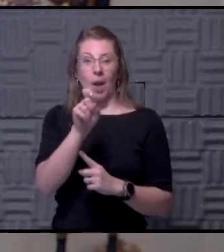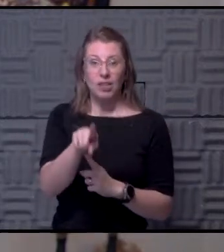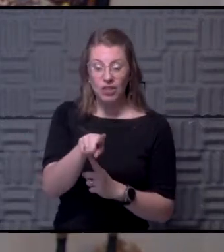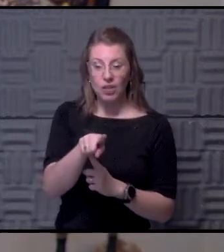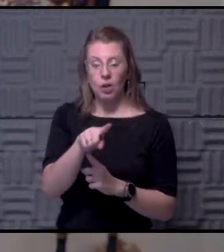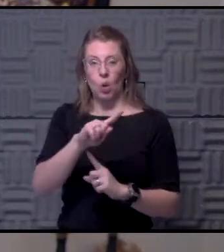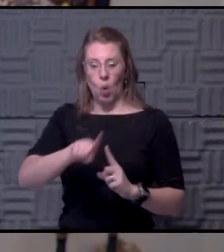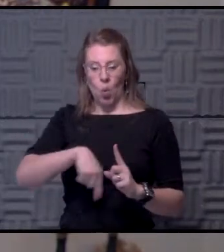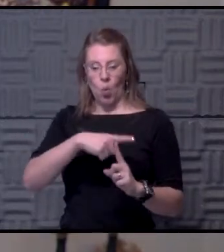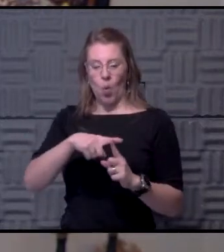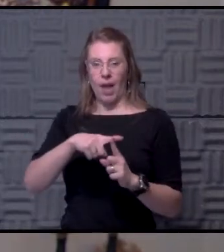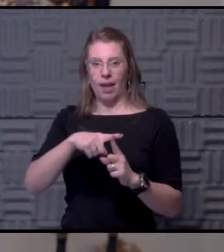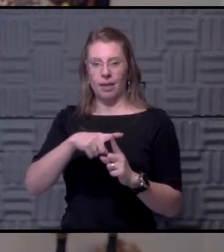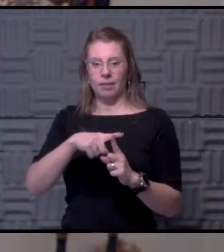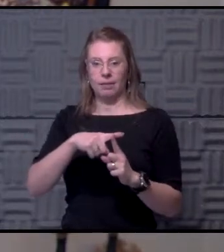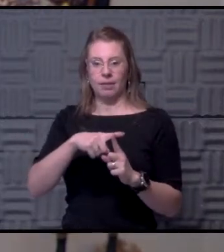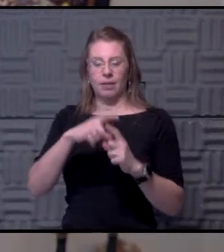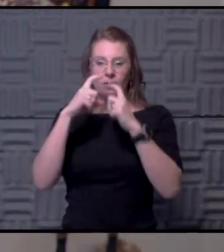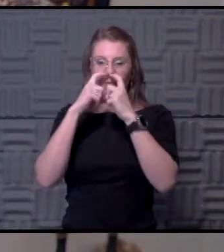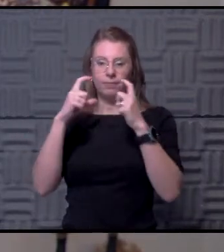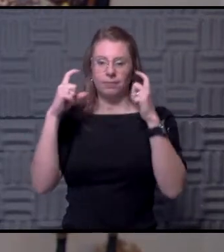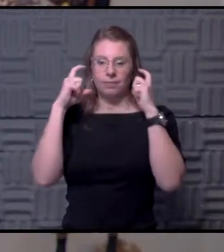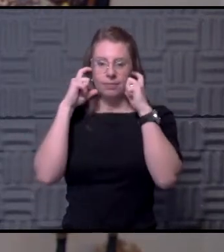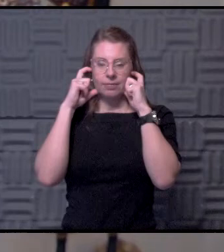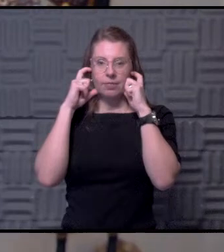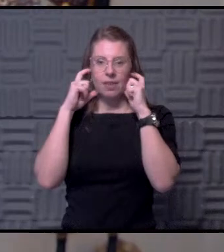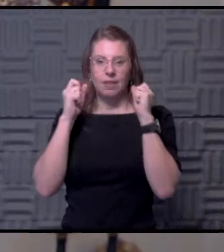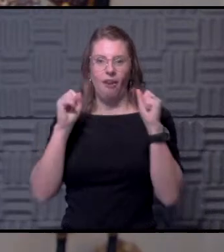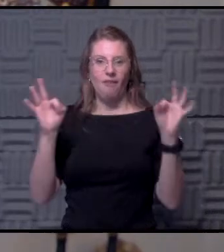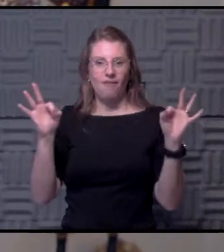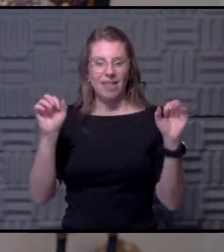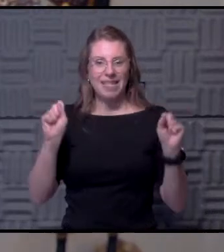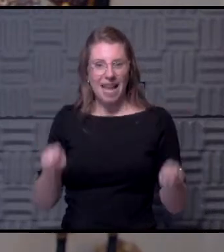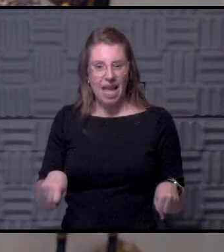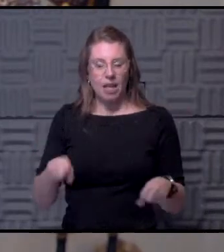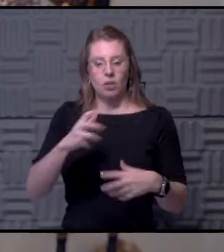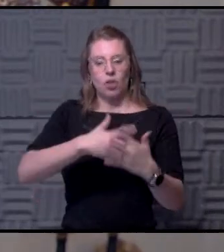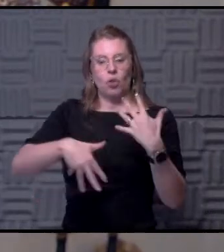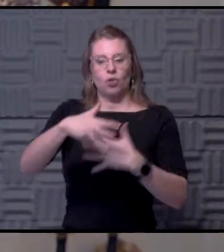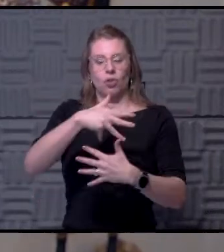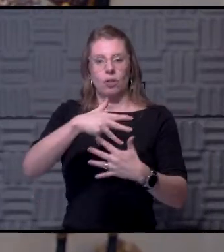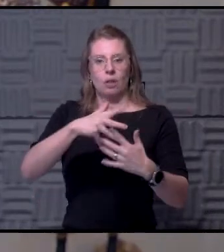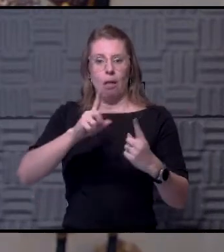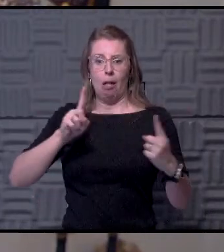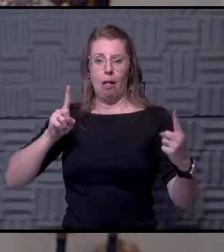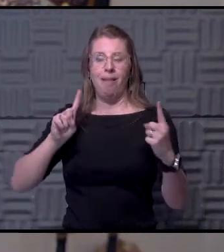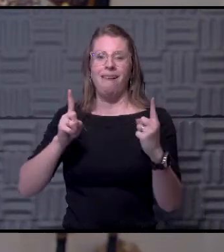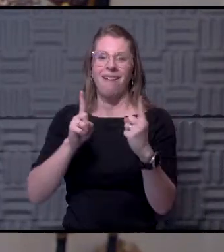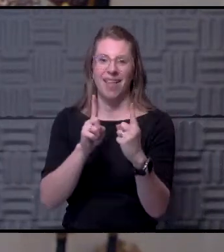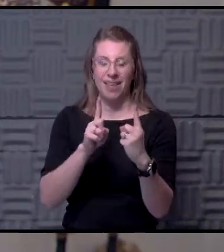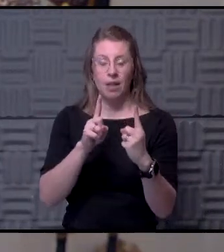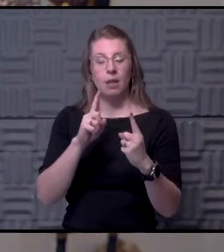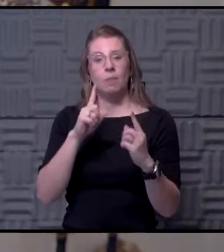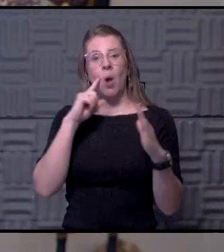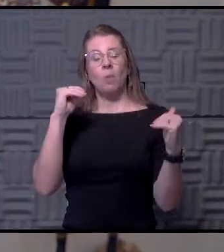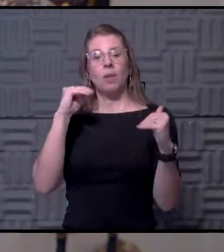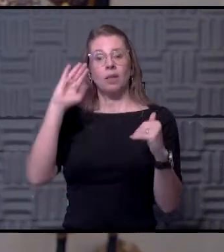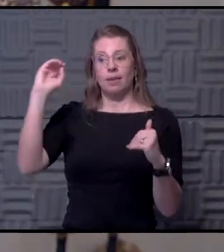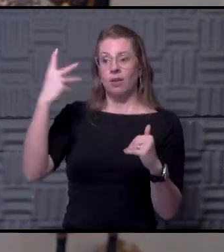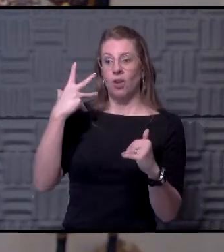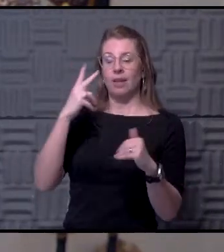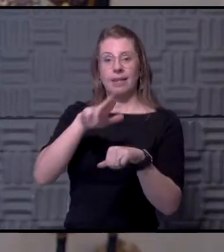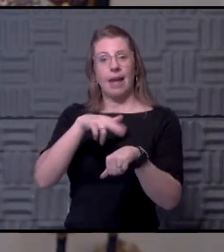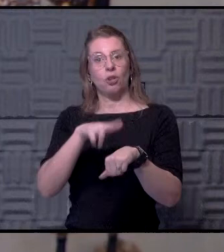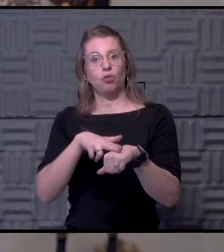do we relax mask wearing, social distancing, and the like? I'm hoping that between that great sunshine, the natural